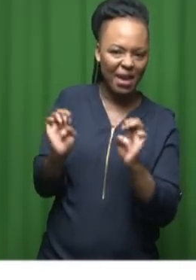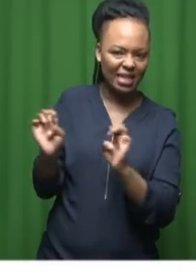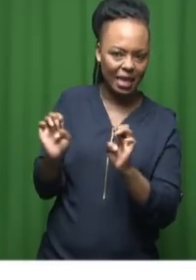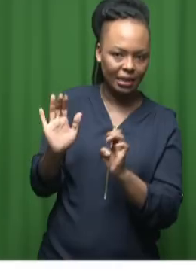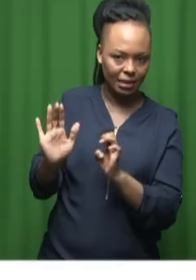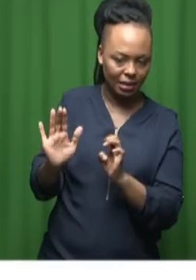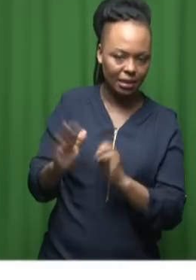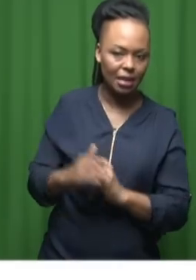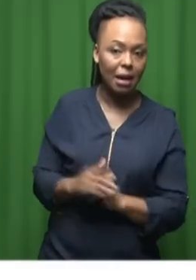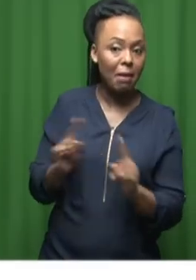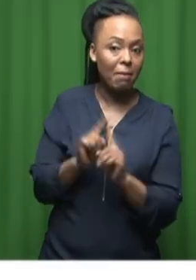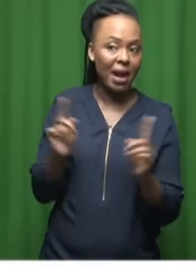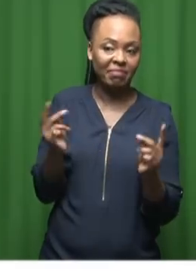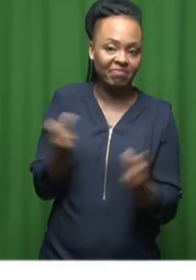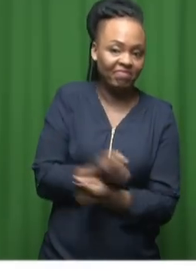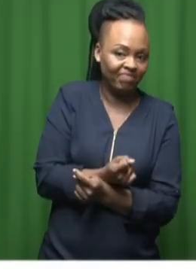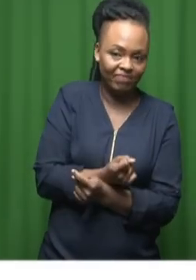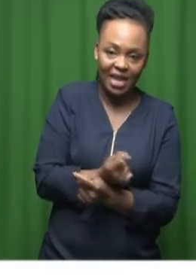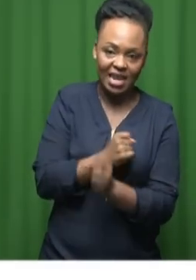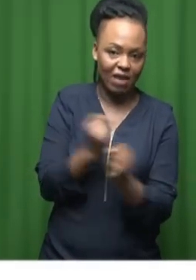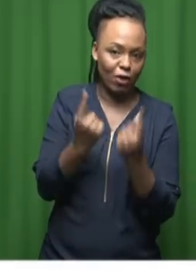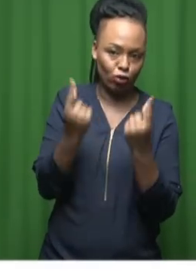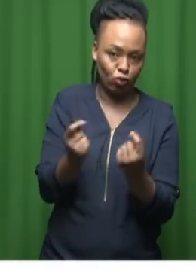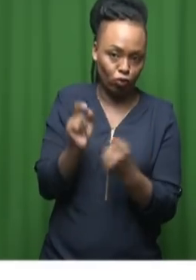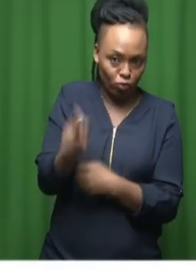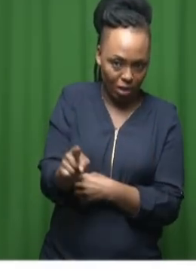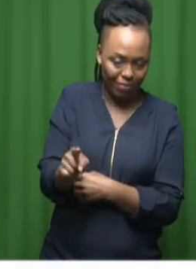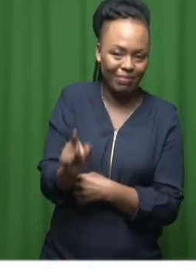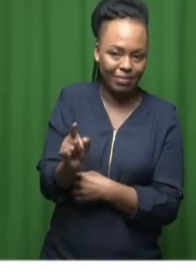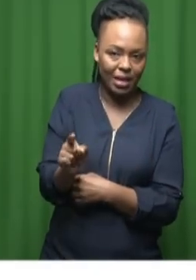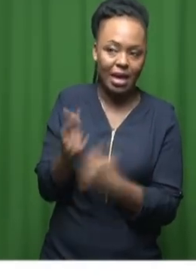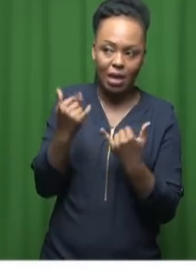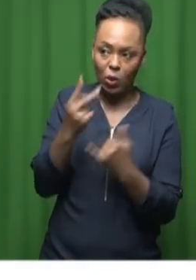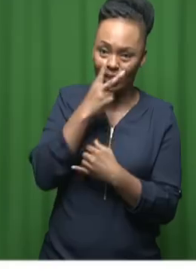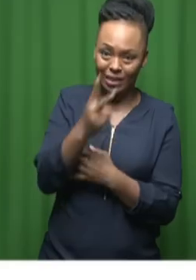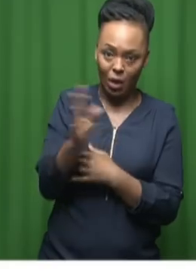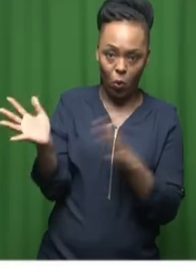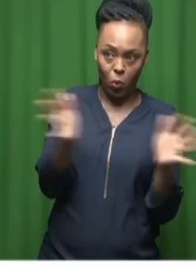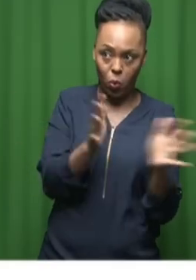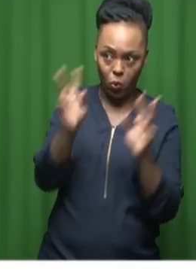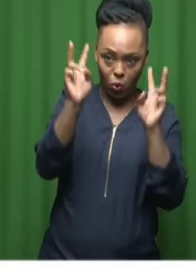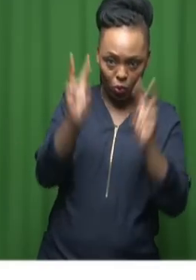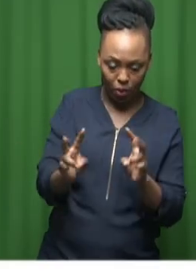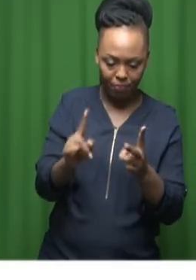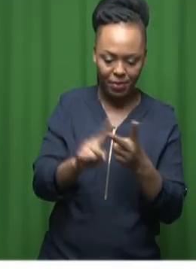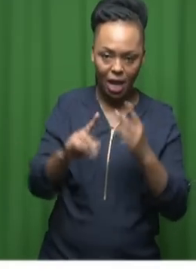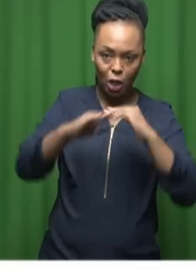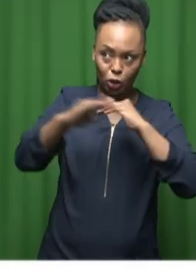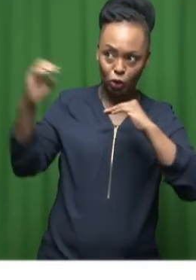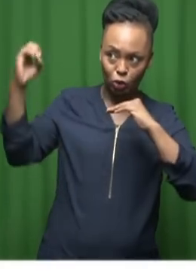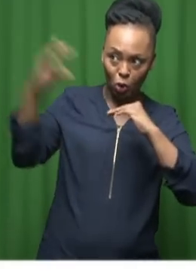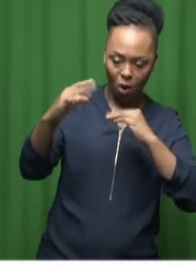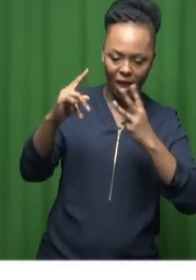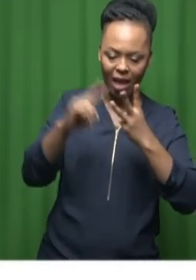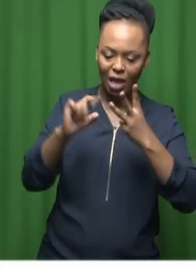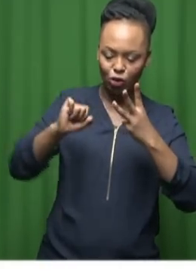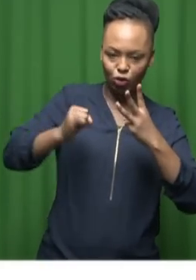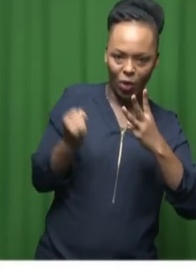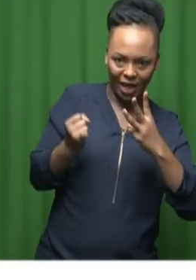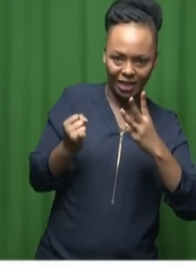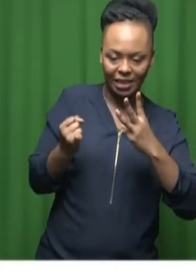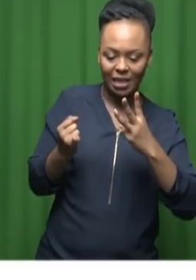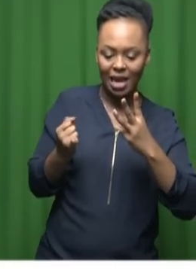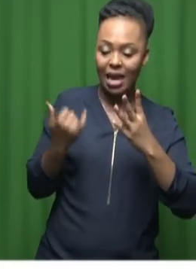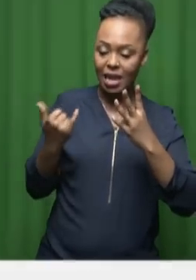is. Unfortunately, we didn't do this. And you can see now that the wind and the solar and the storage, and now our diesel